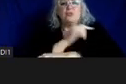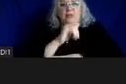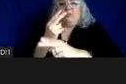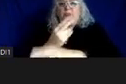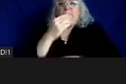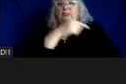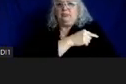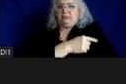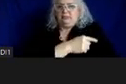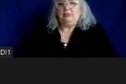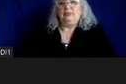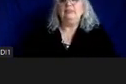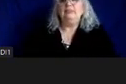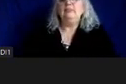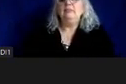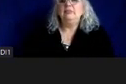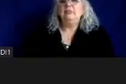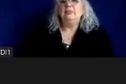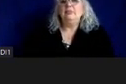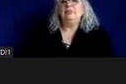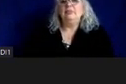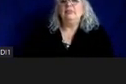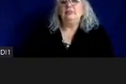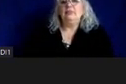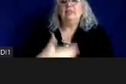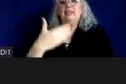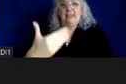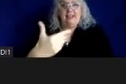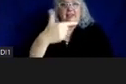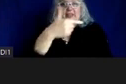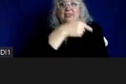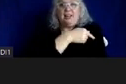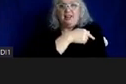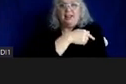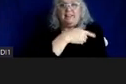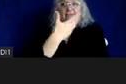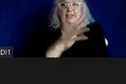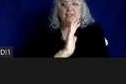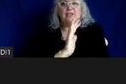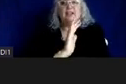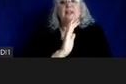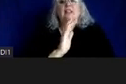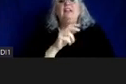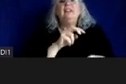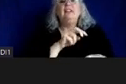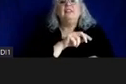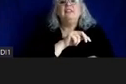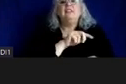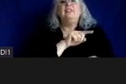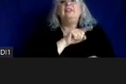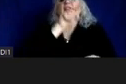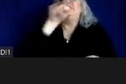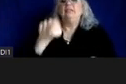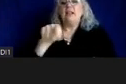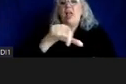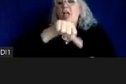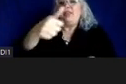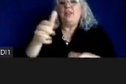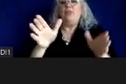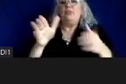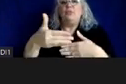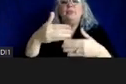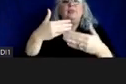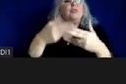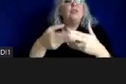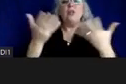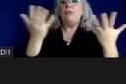slide. And then once you get that shot, then you're going to go into the observation area for depending on your level of risk. You know, we had